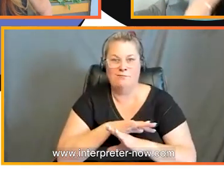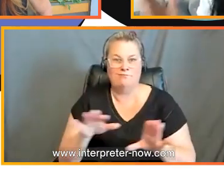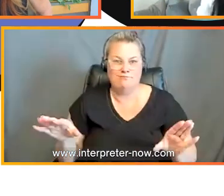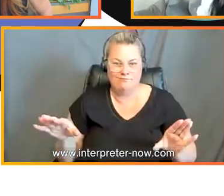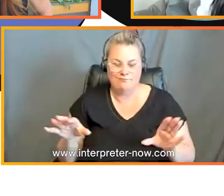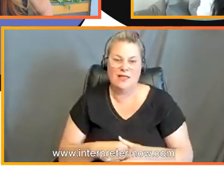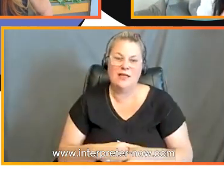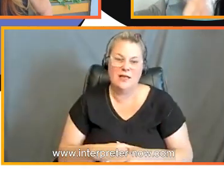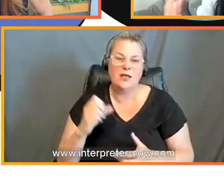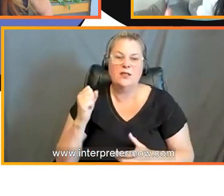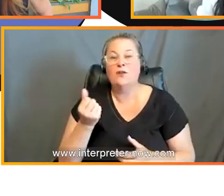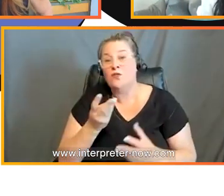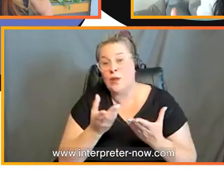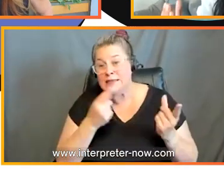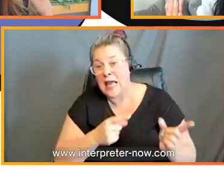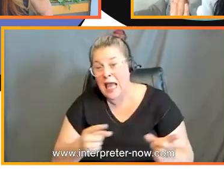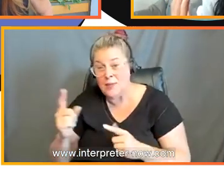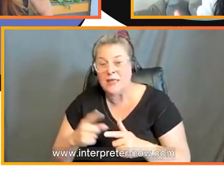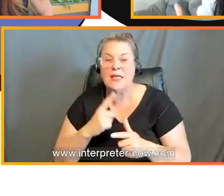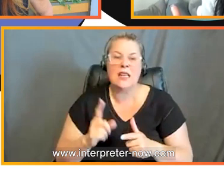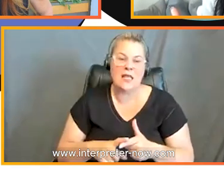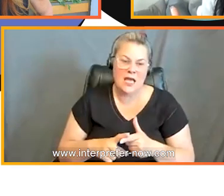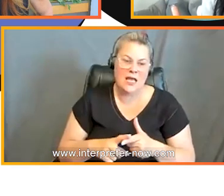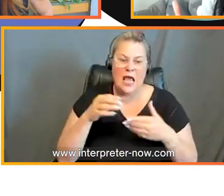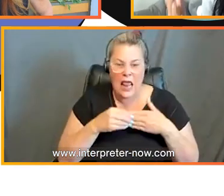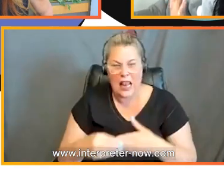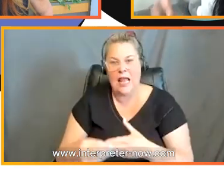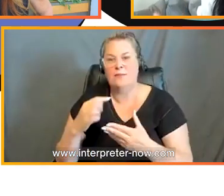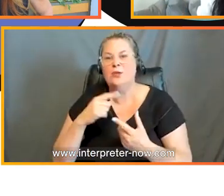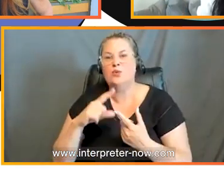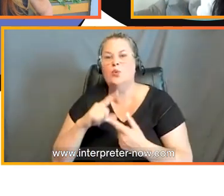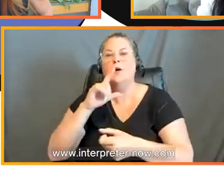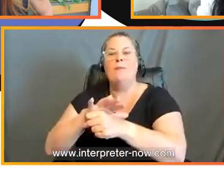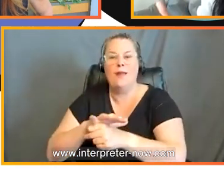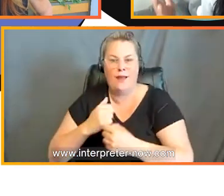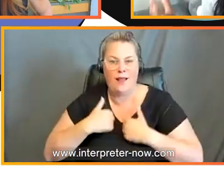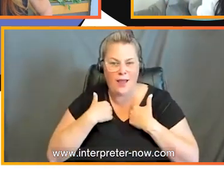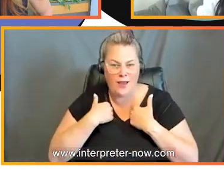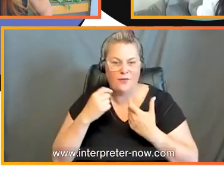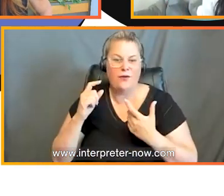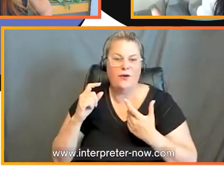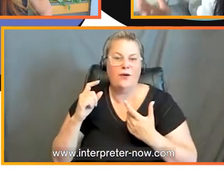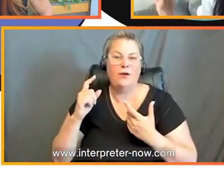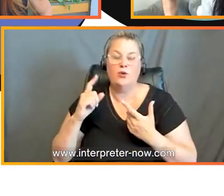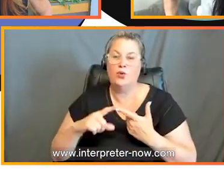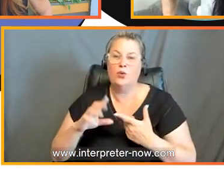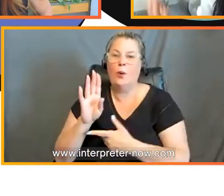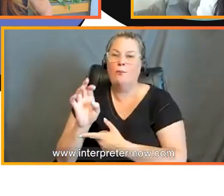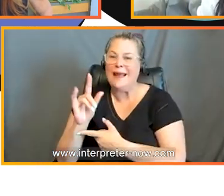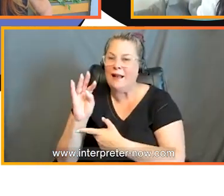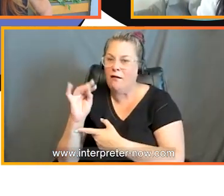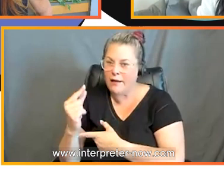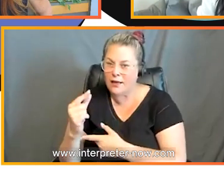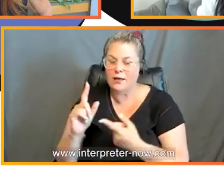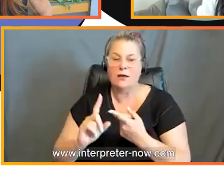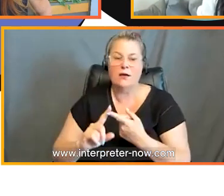happened that led me to commit a life to belonging to myself and to being who I am